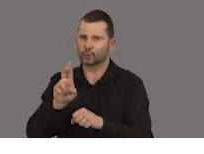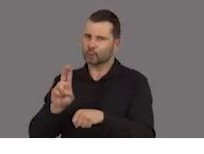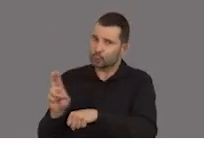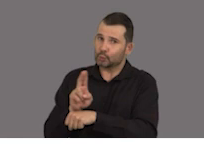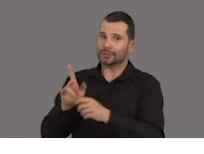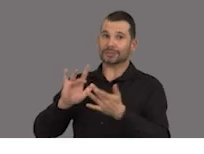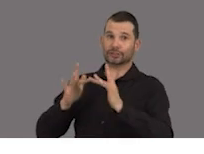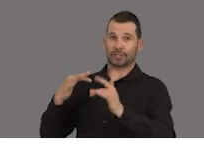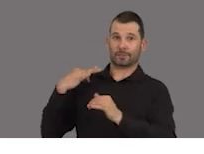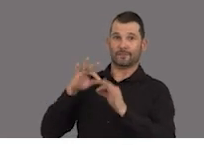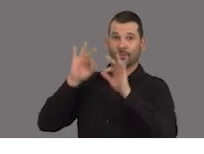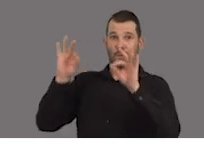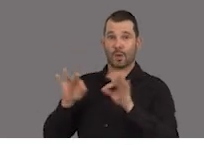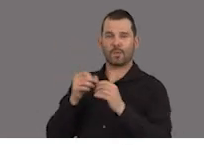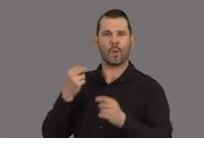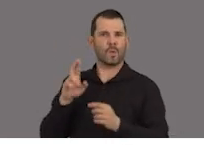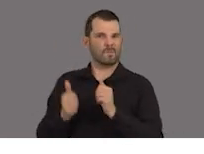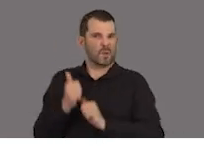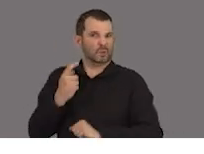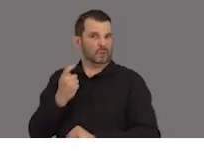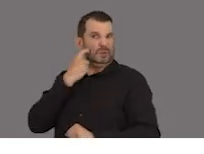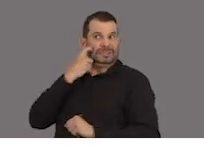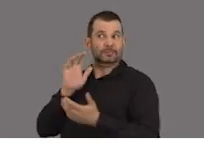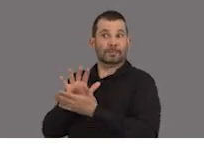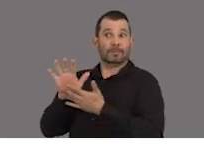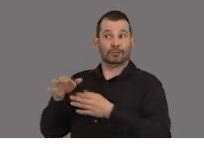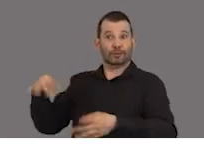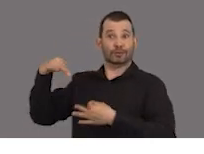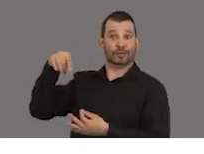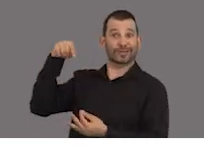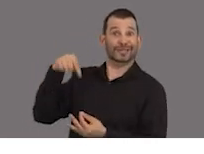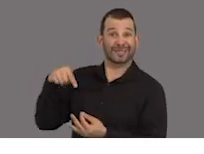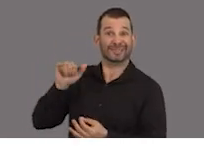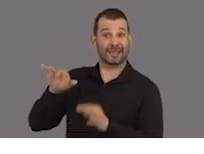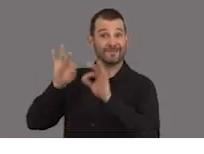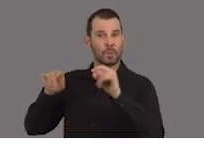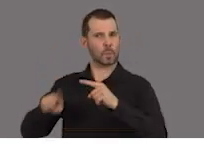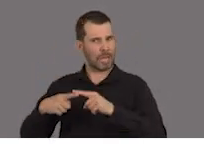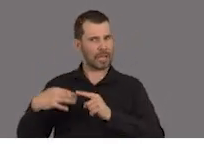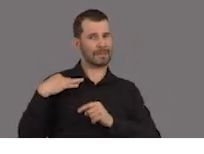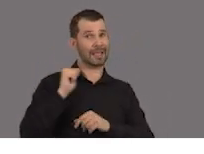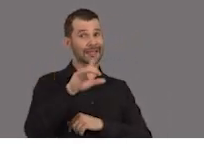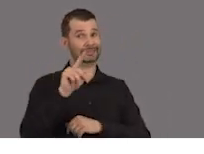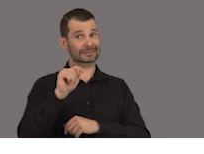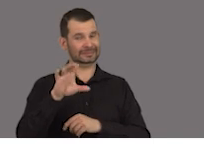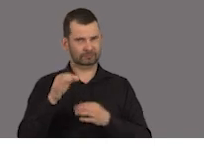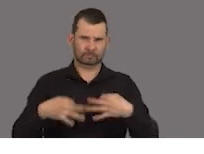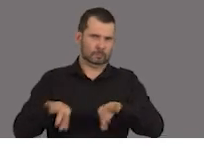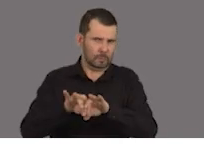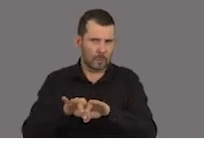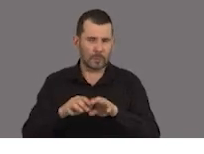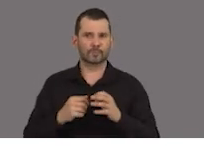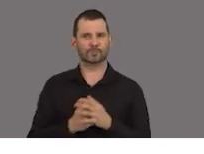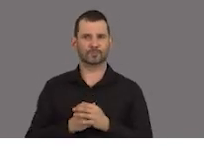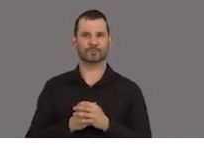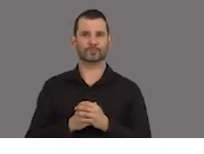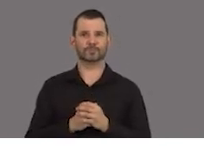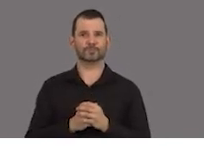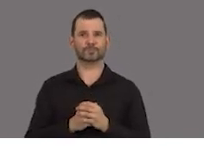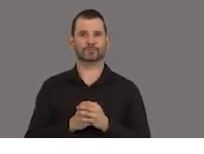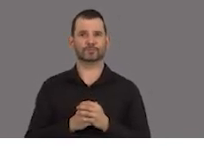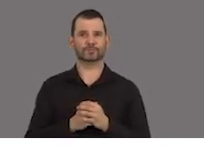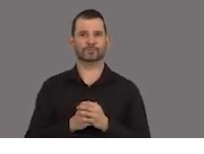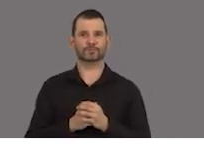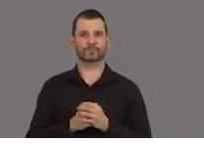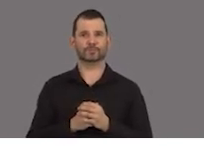Ensure you are using the digital application form or the most recent paper version of the form when applying for the DTC.